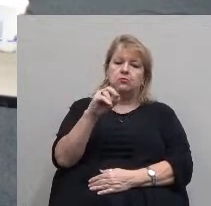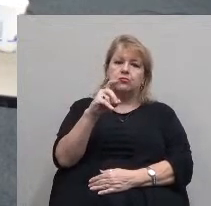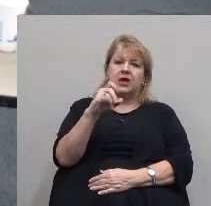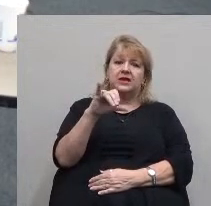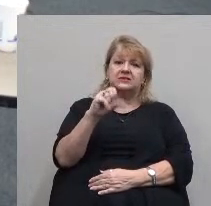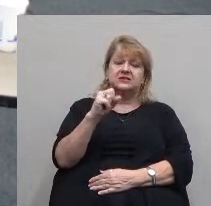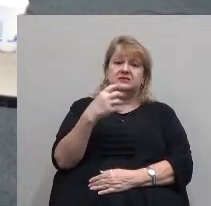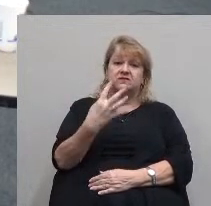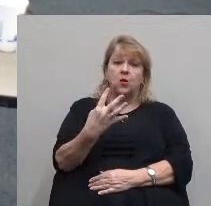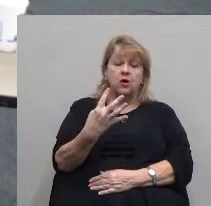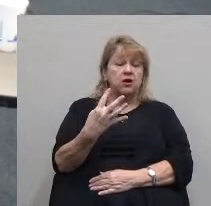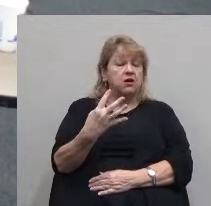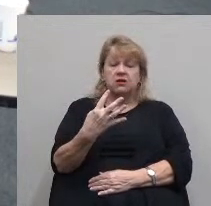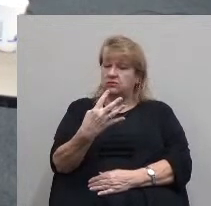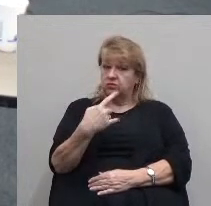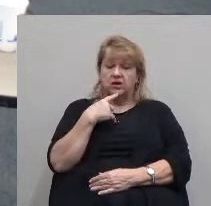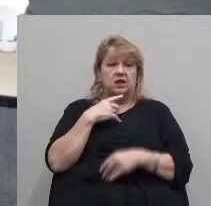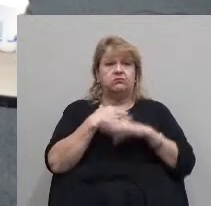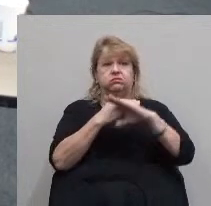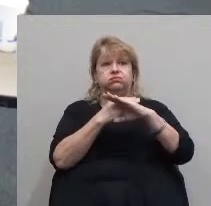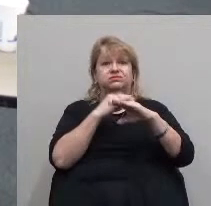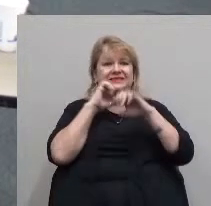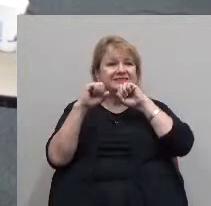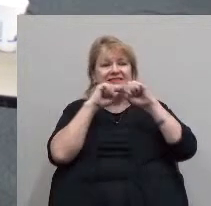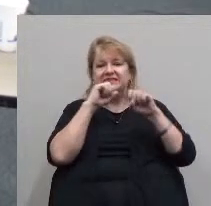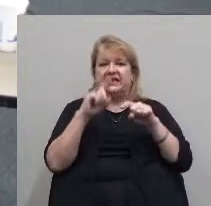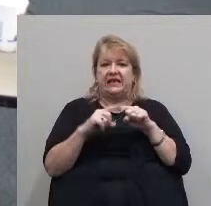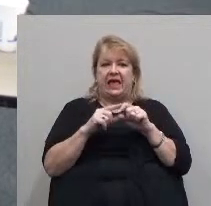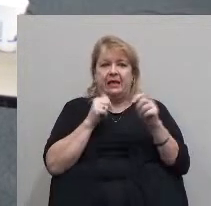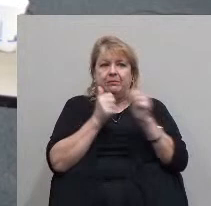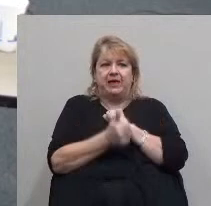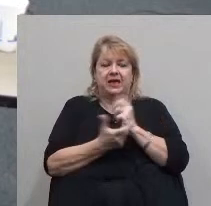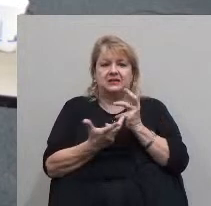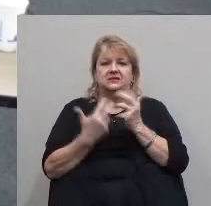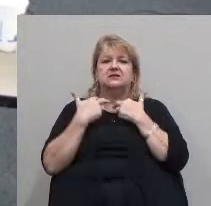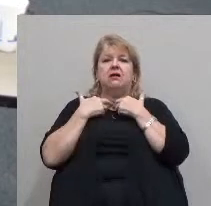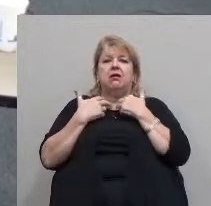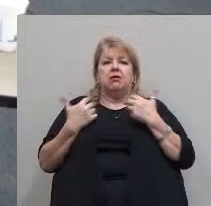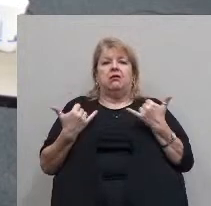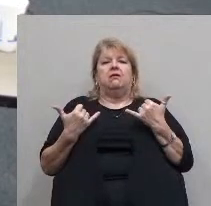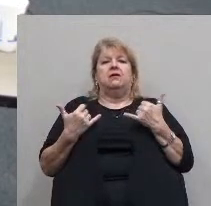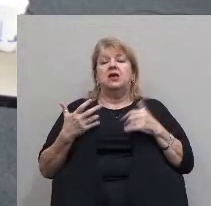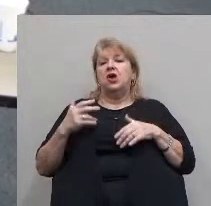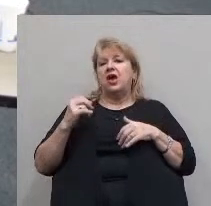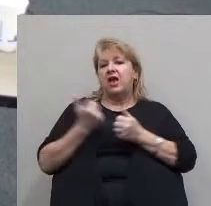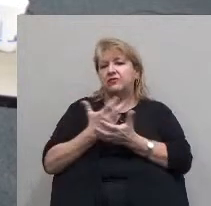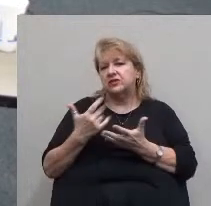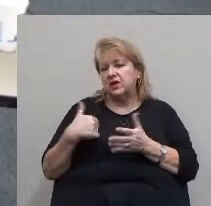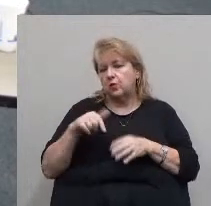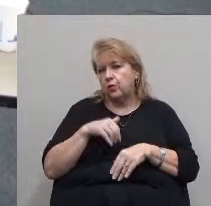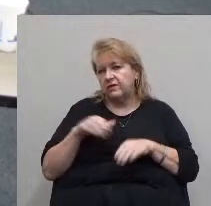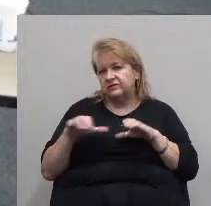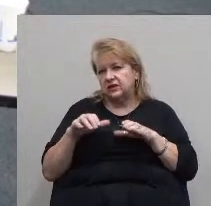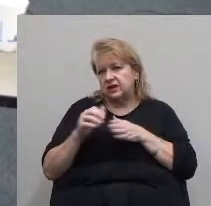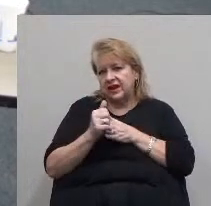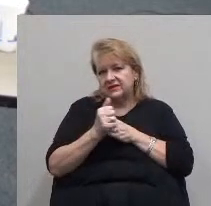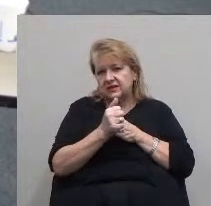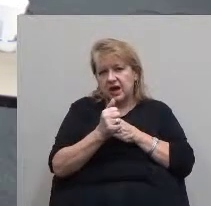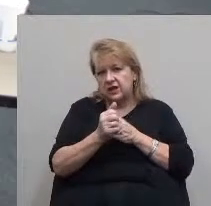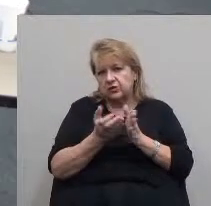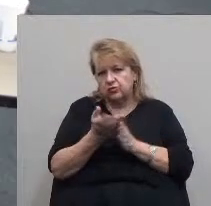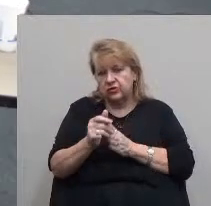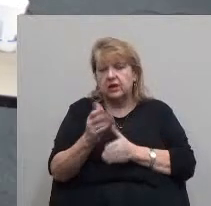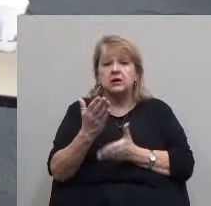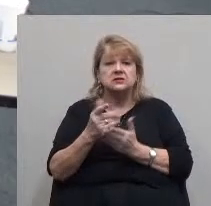teacher recruitment and retention task force saw as well. Everything we've done has been guided through that. There are